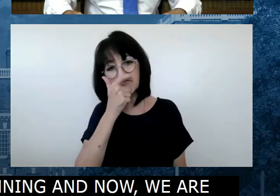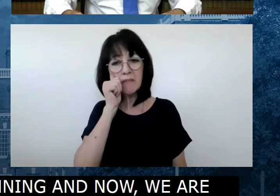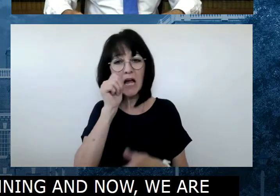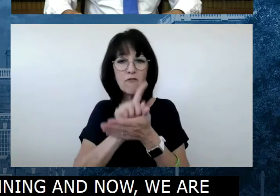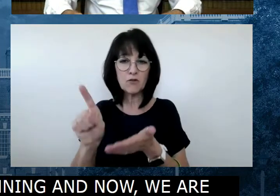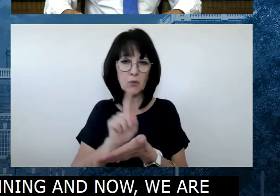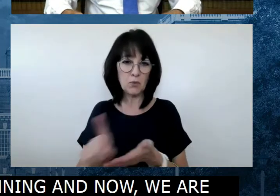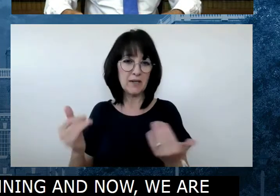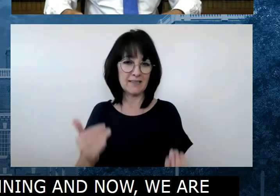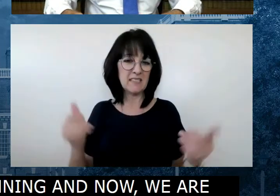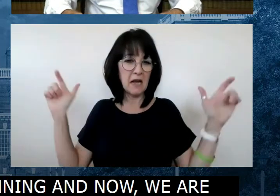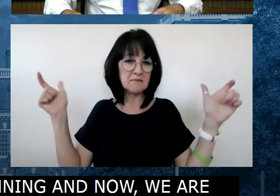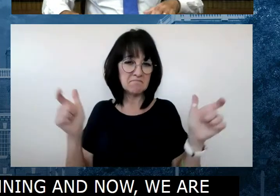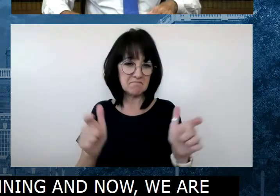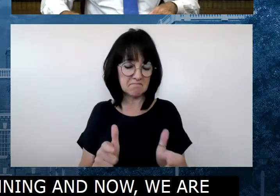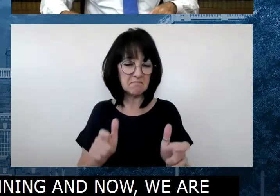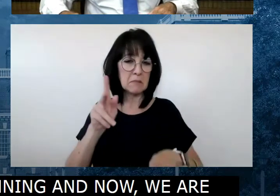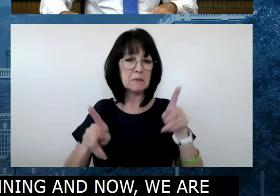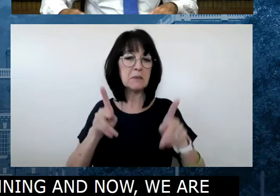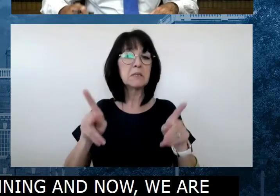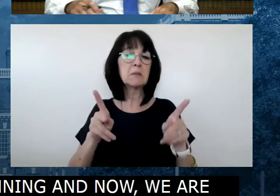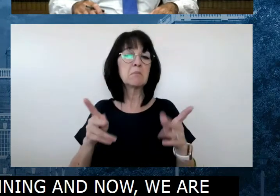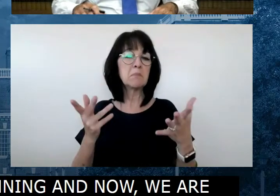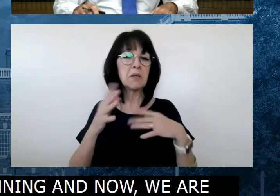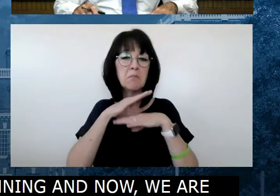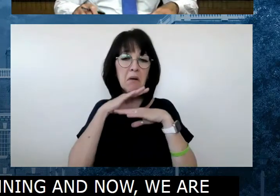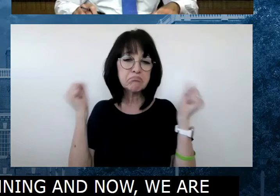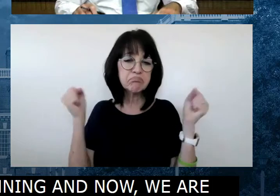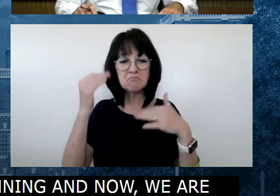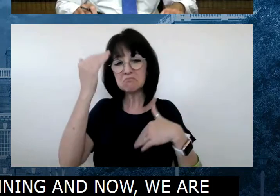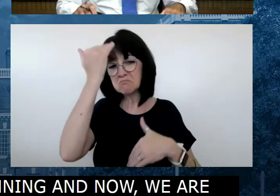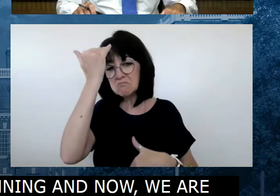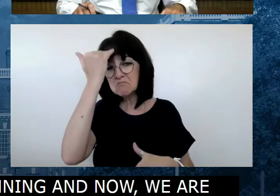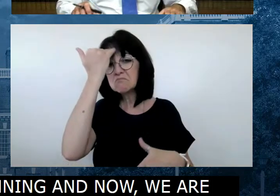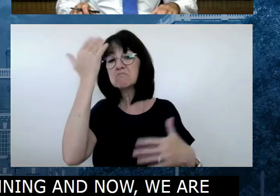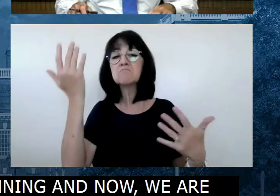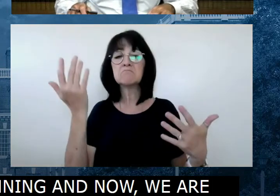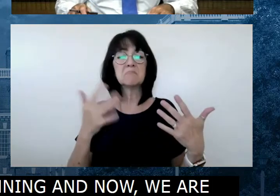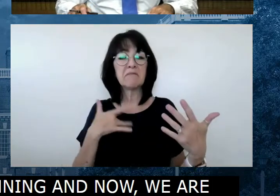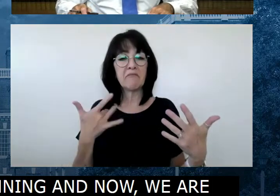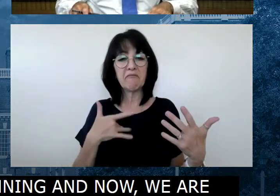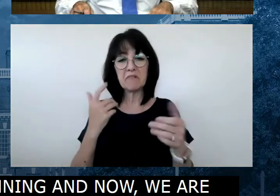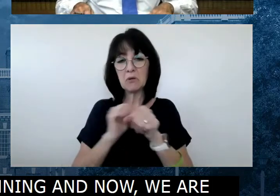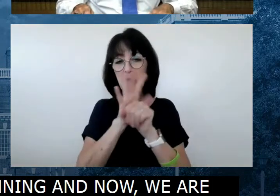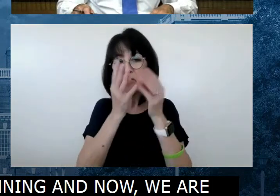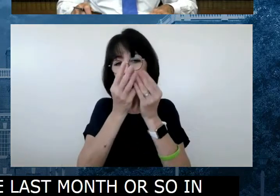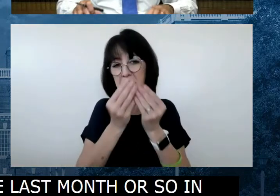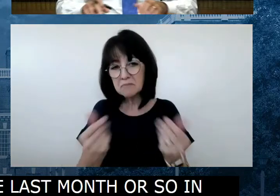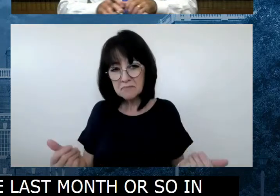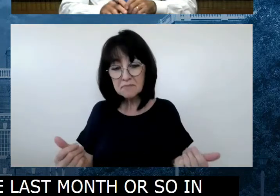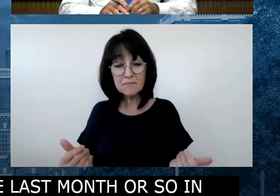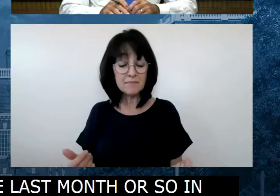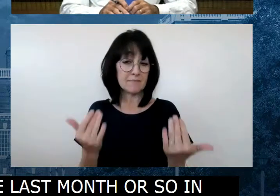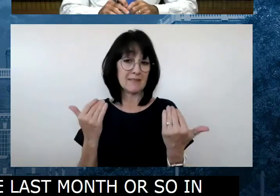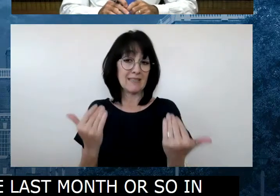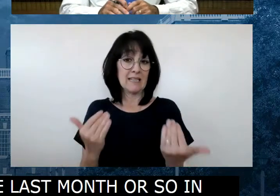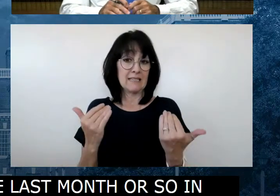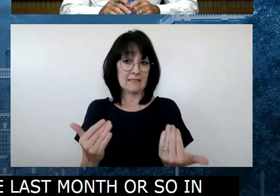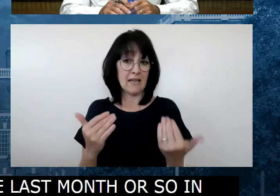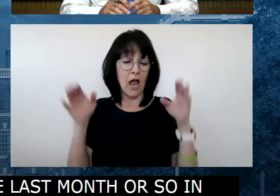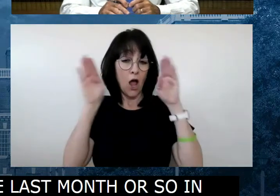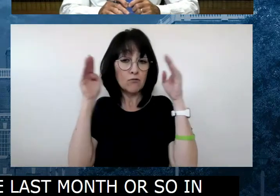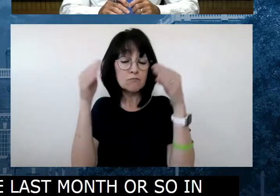presentations. So let's go again to the data. Let's see, you can see where we are. We're in pretty good shape now with fewer